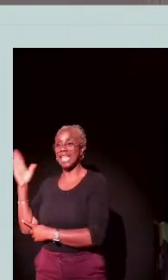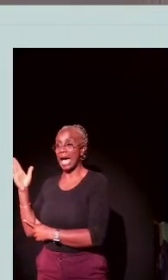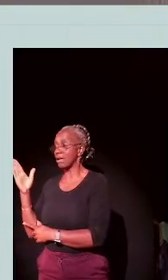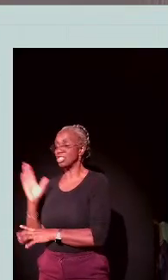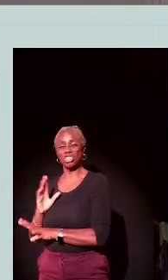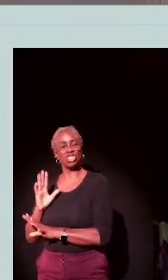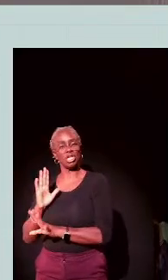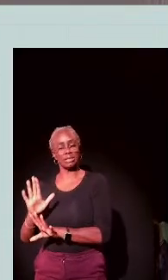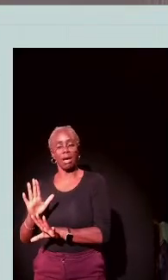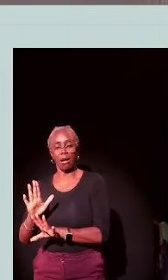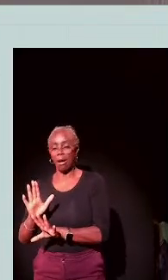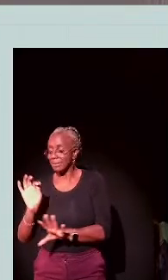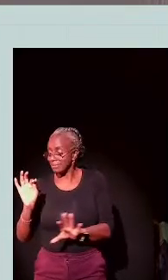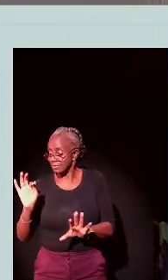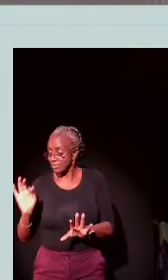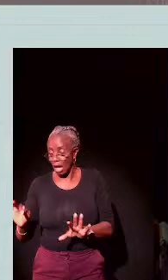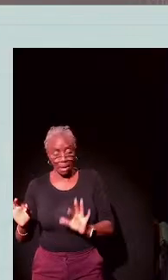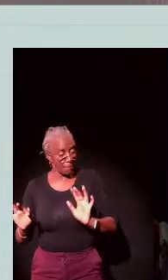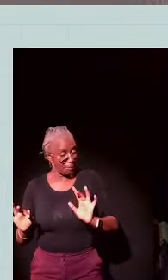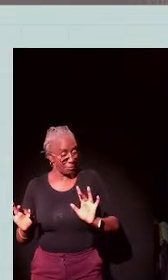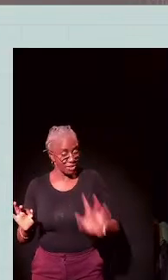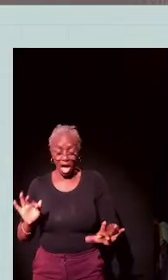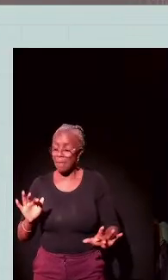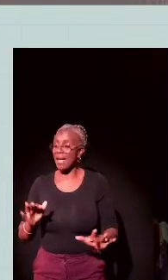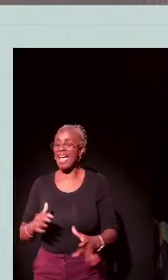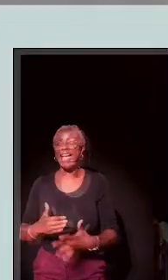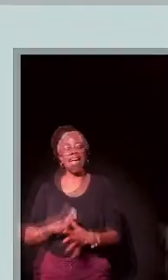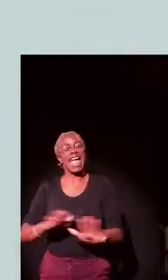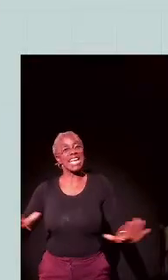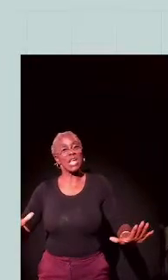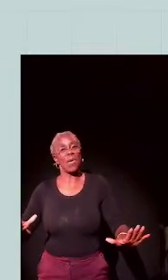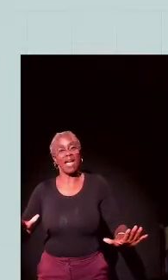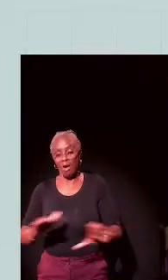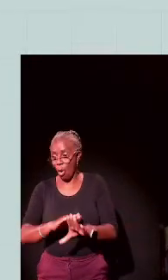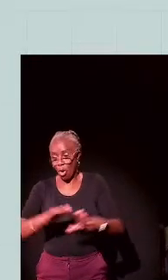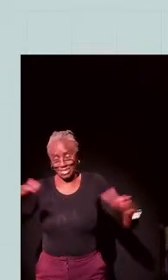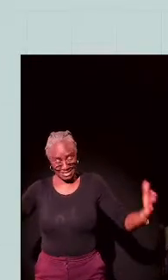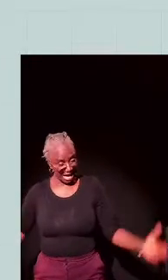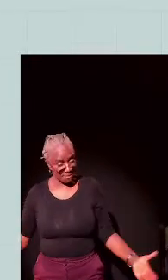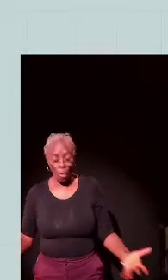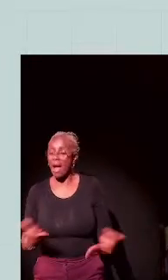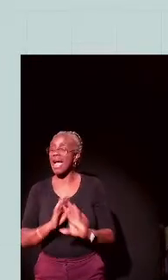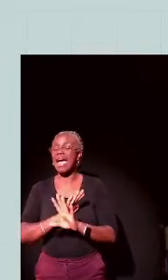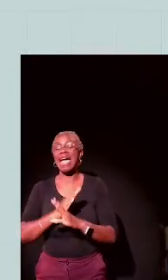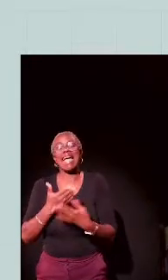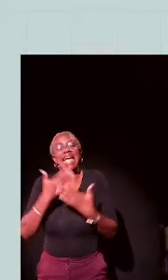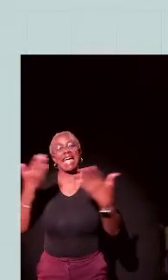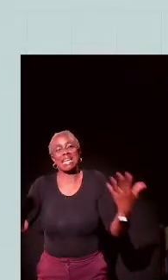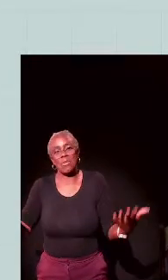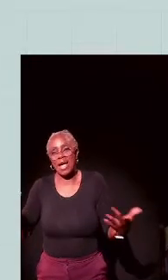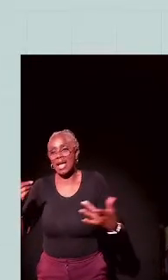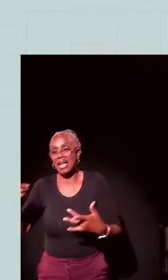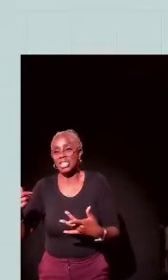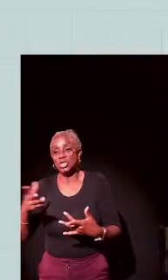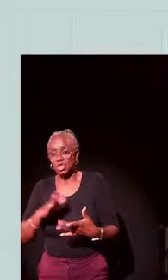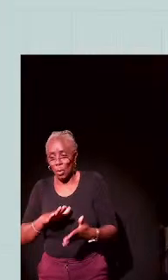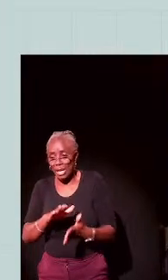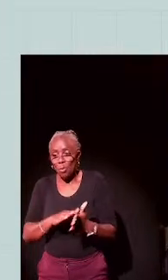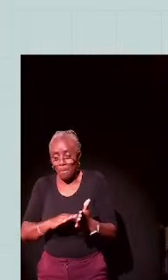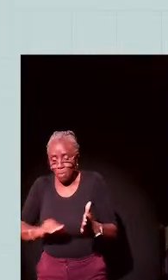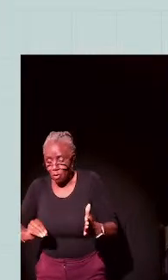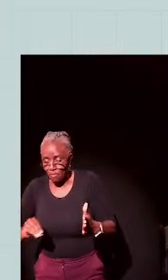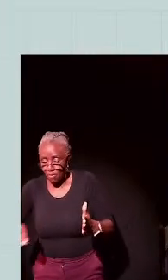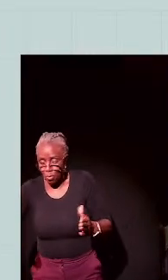it well. And they could hit anywhere on a table or a broad surface, and that kind of let them move the character around to play the game.